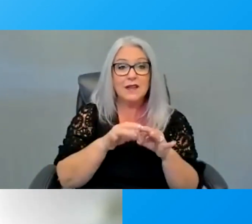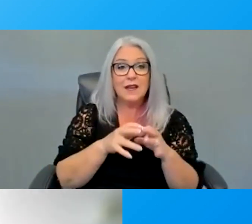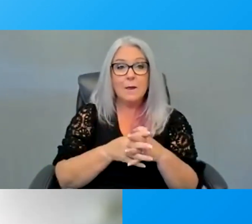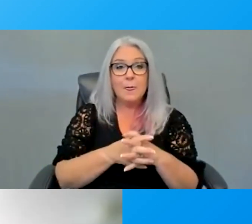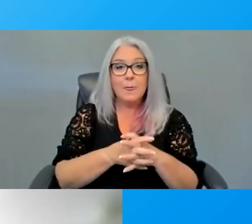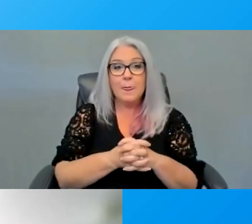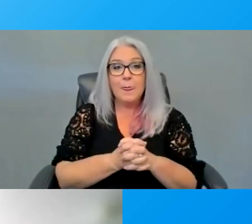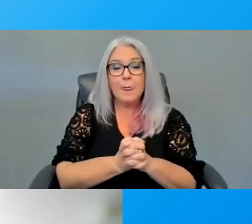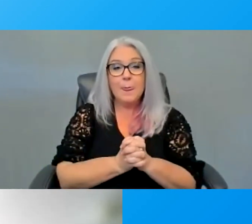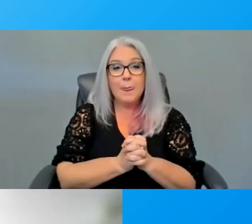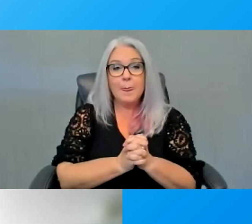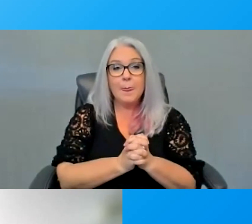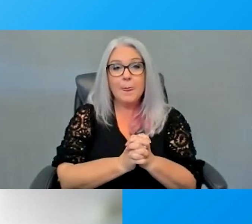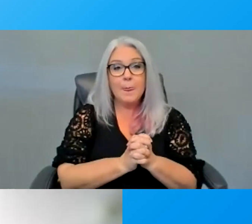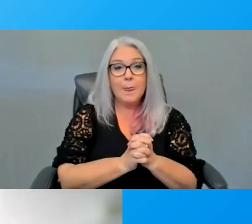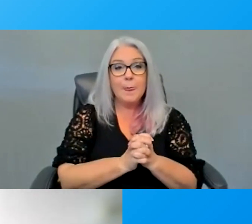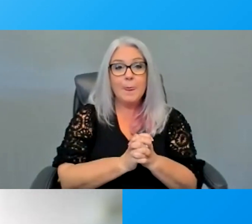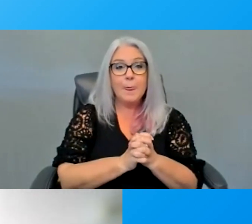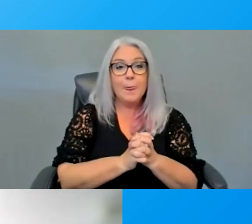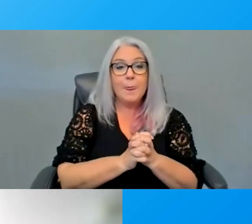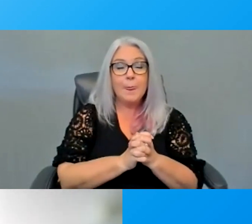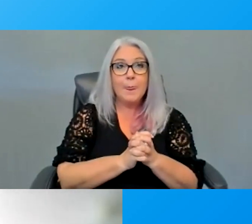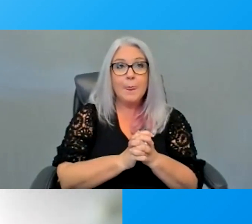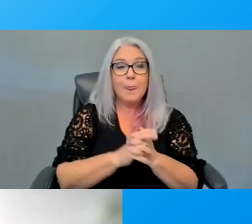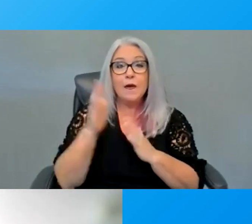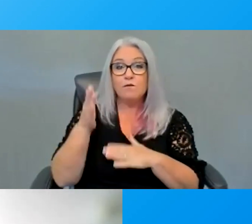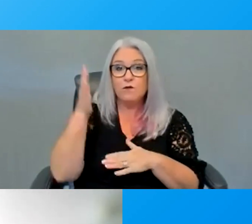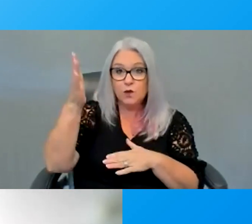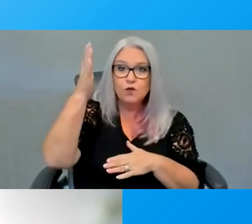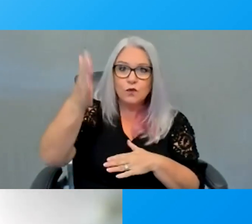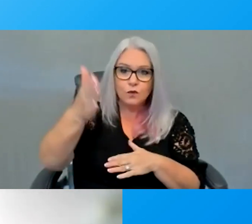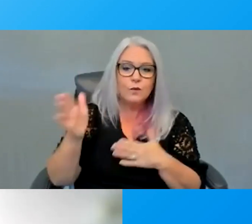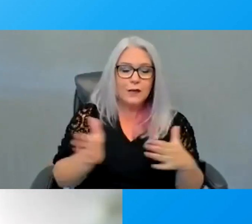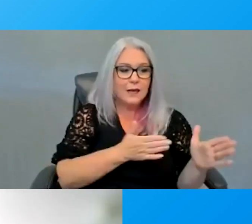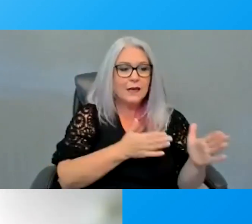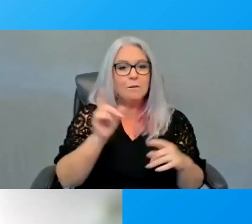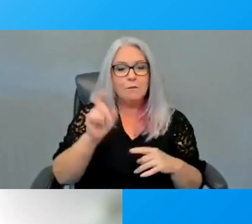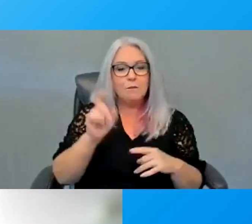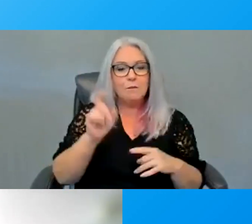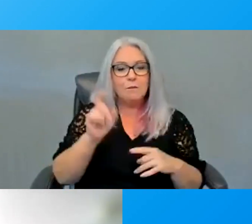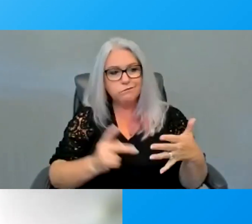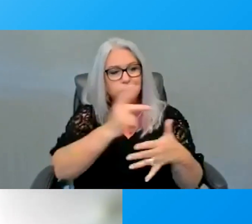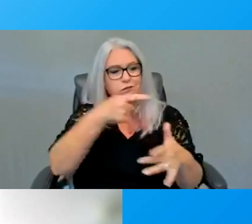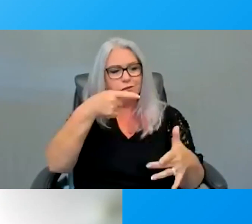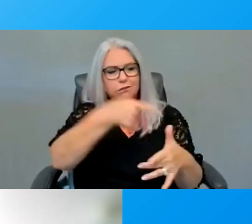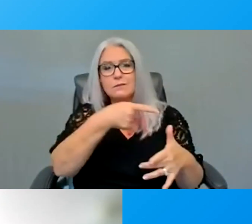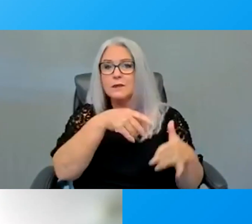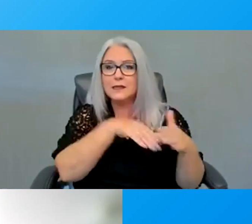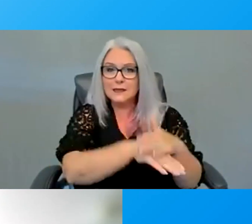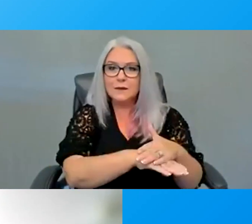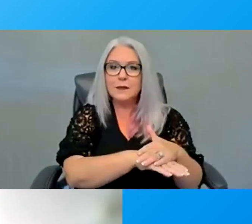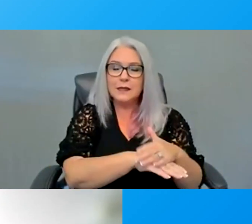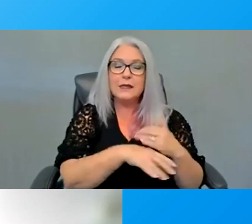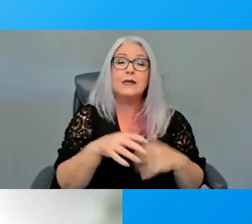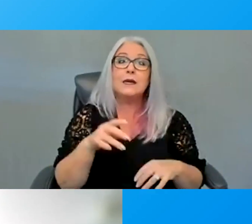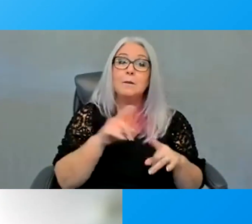yeah, I mean, obviously future planning must prioritize accessibility, but there's a lot we can do when